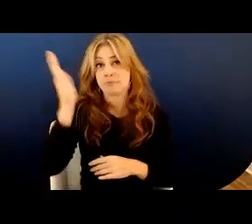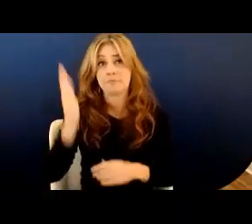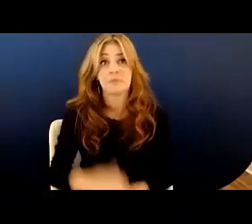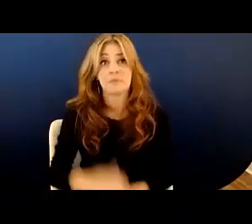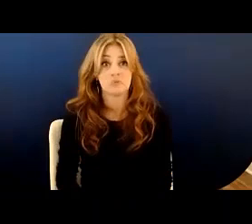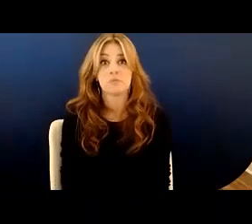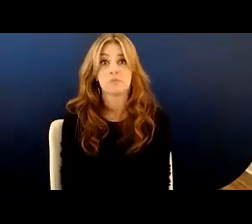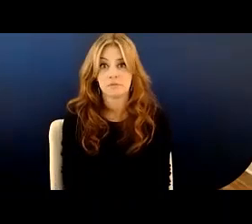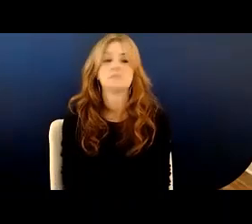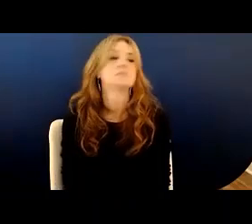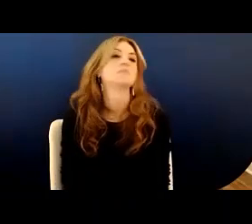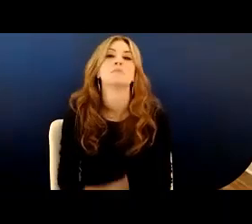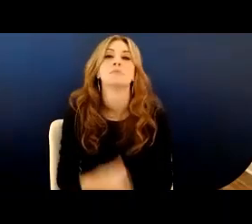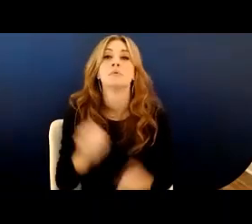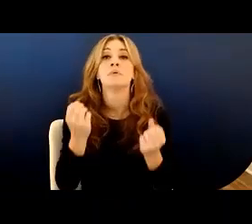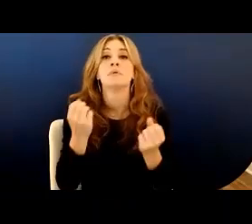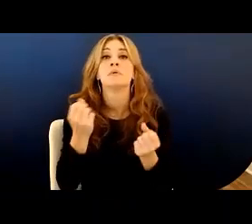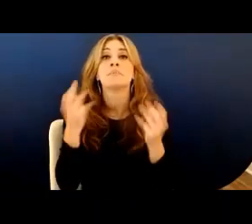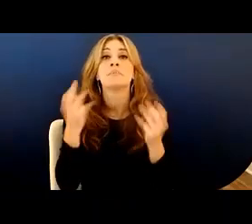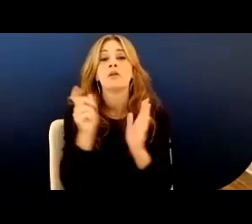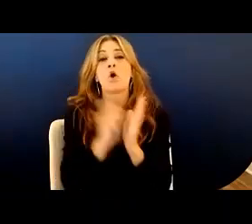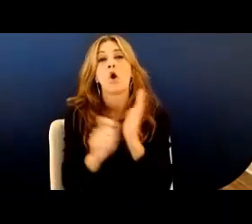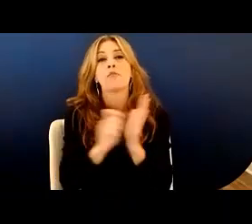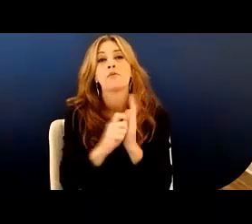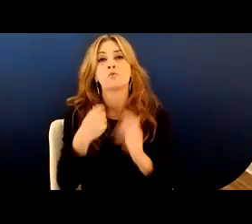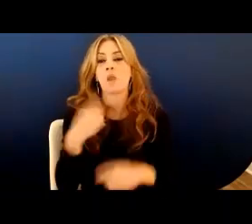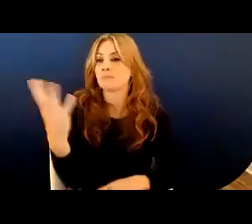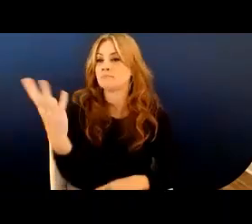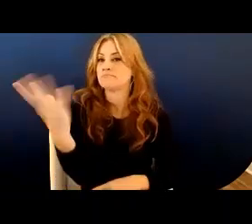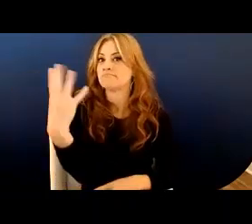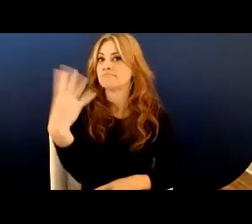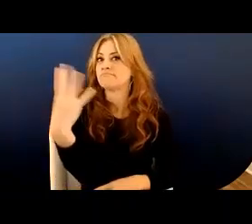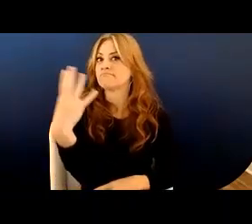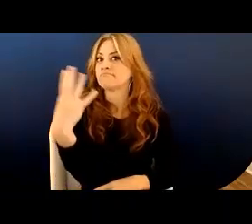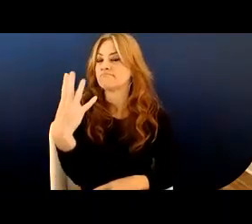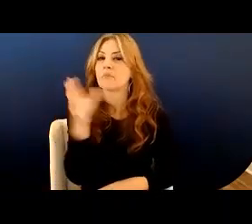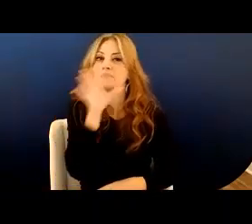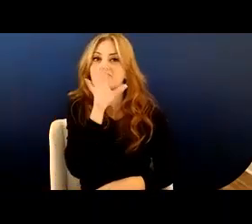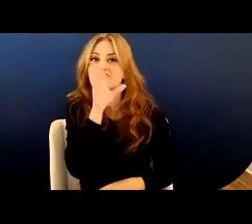find authors who do a video of themselves presenting their poster.